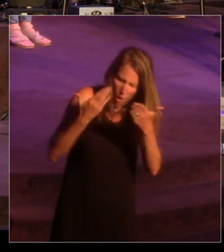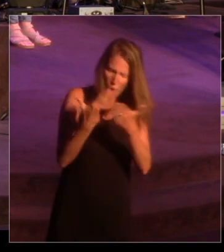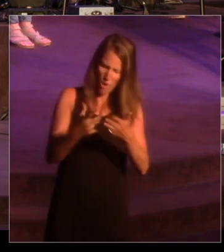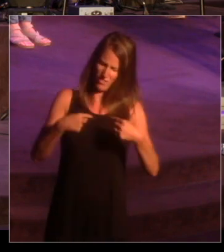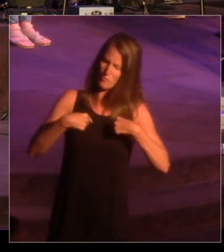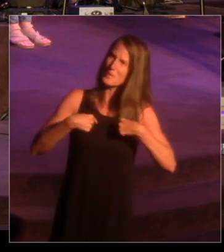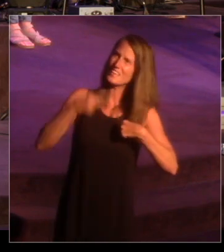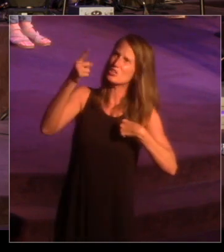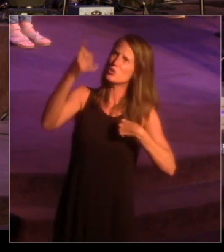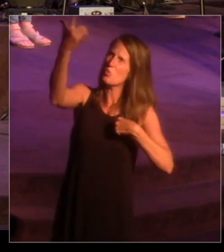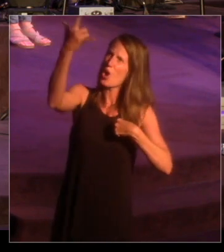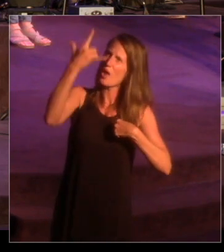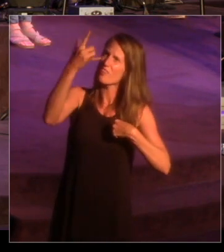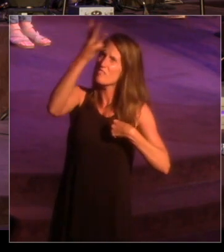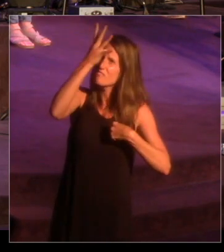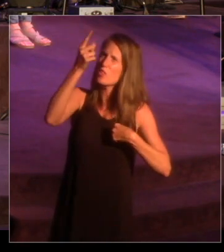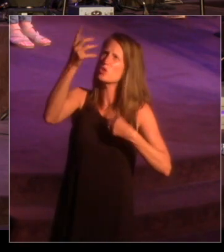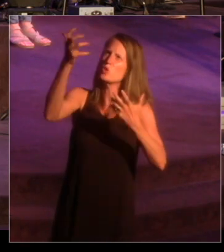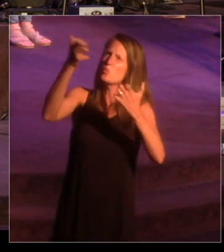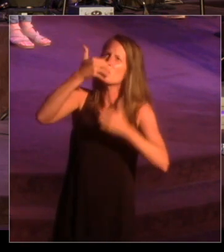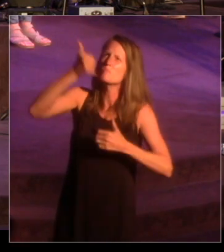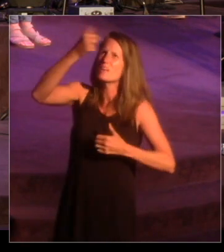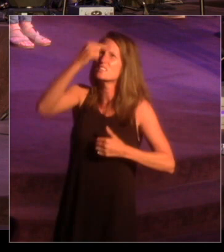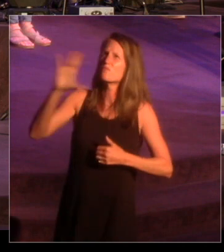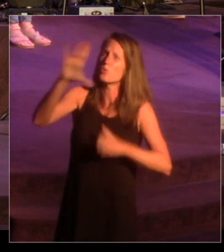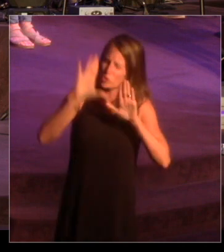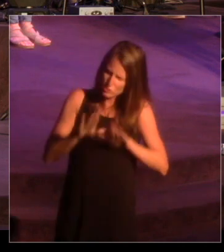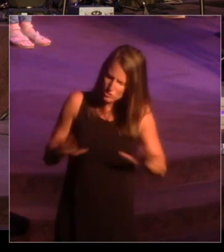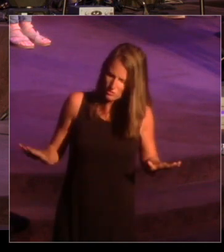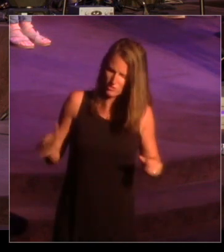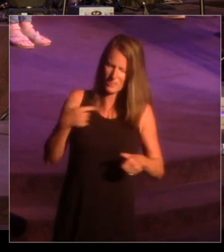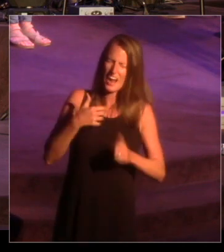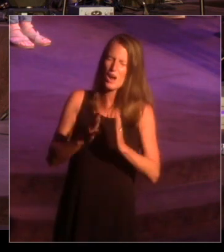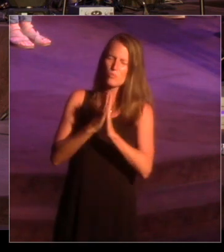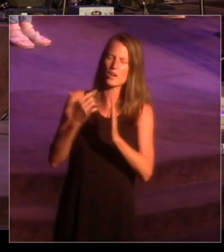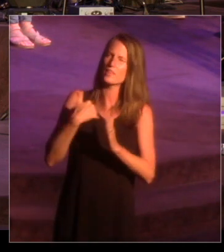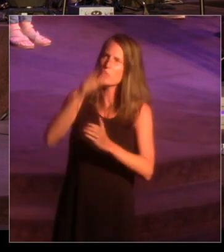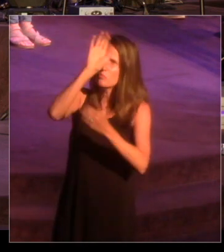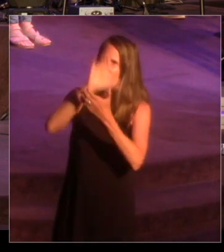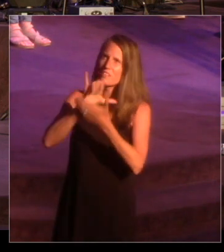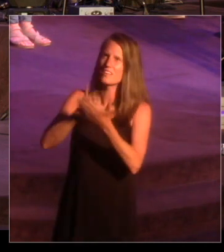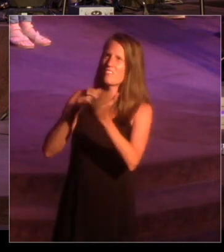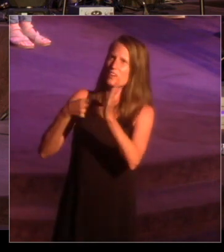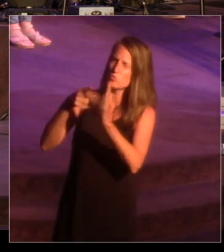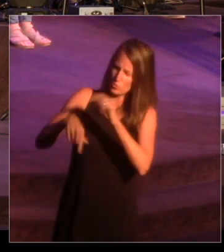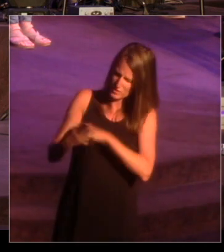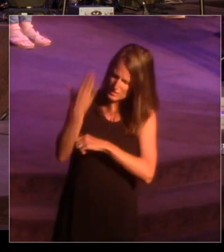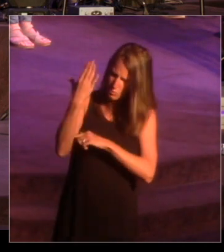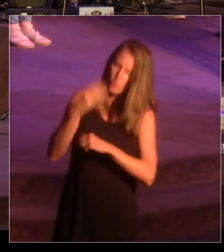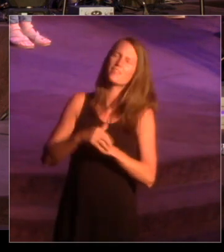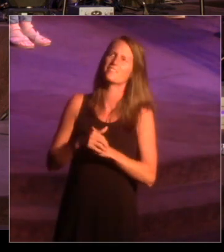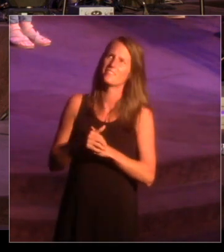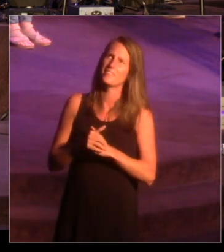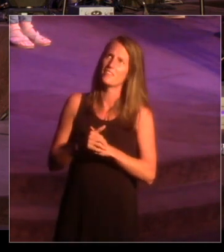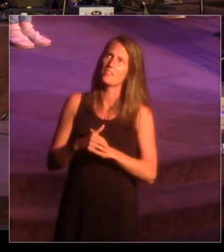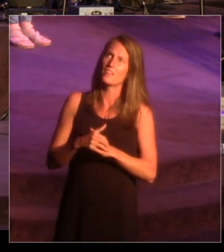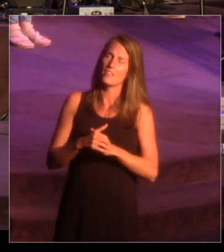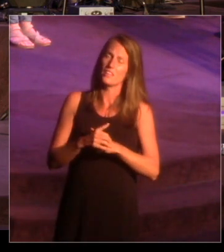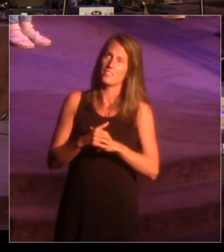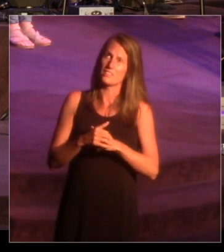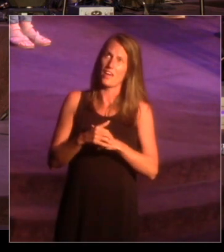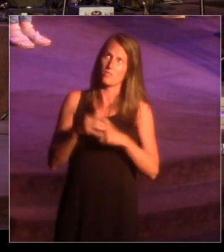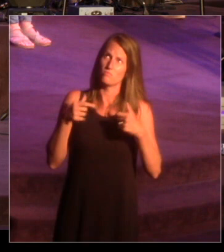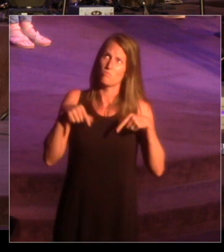father who wants the best for his children. God, so I pray that we would believe that truth this morning. I would believe that as we leave this